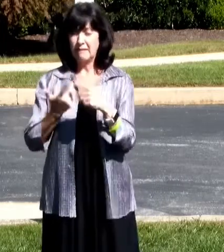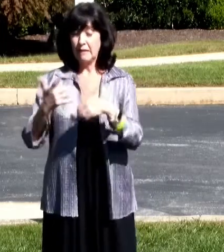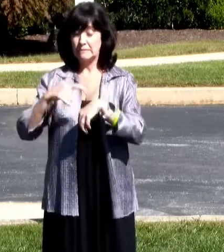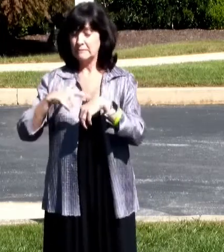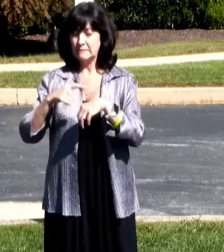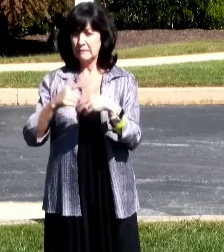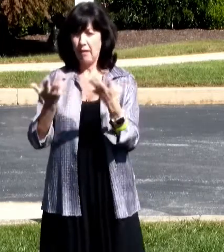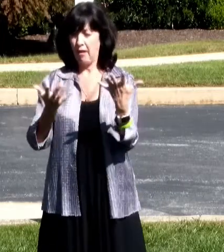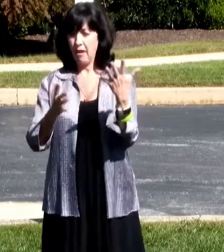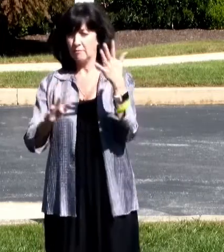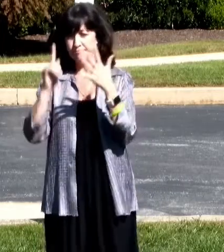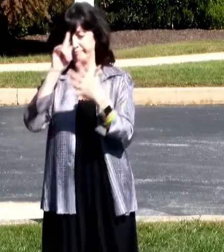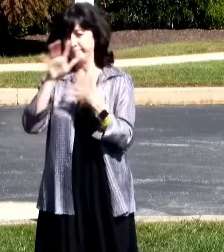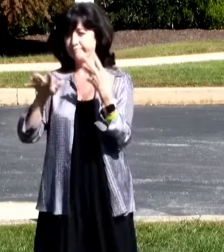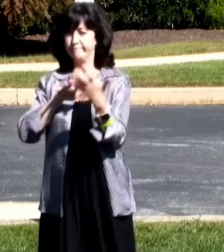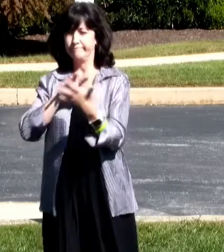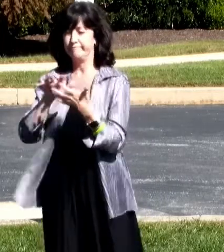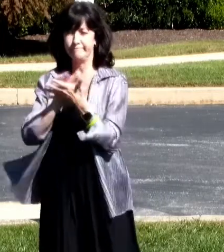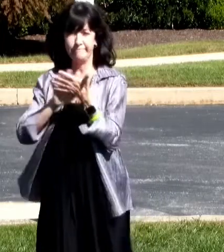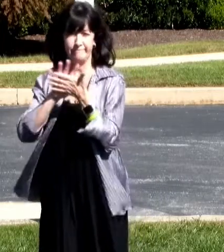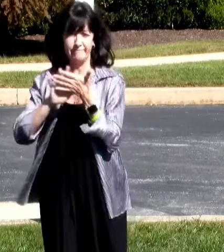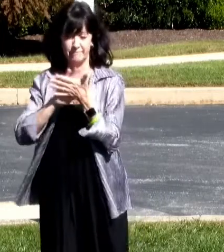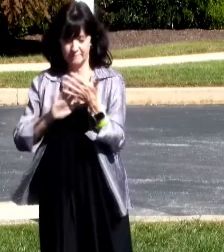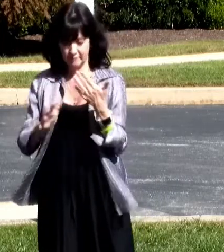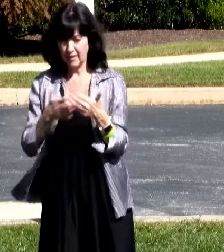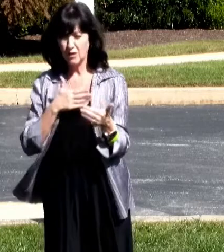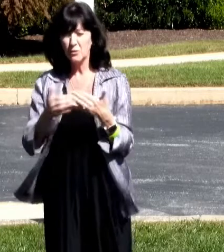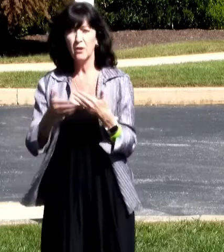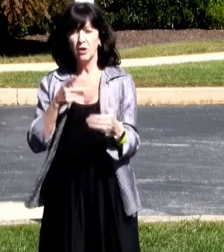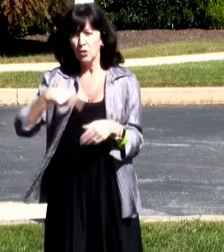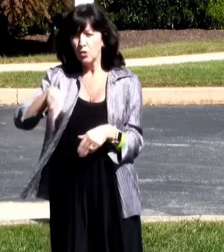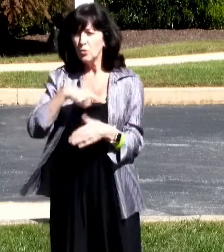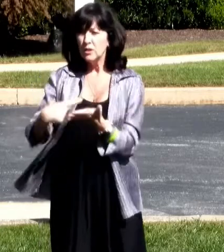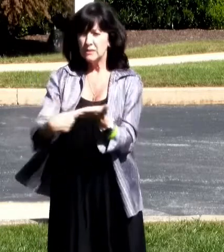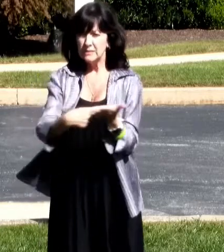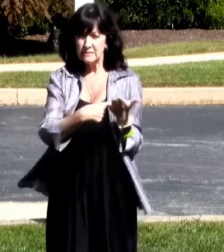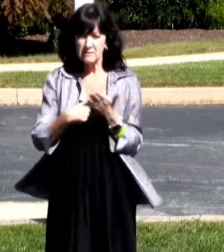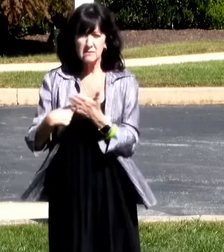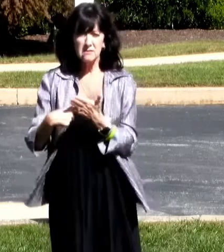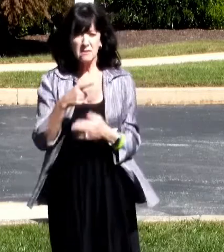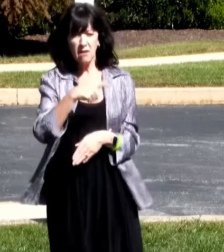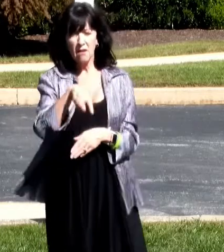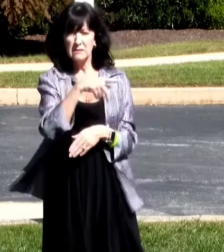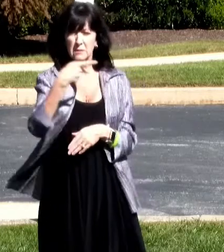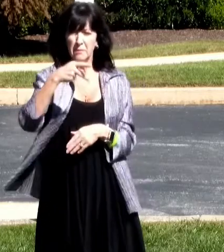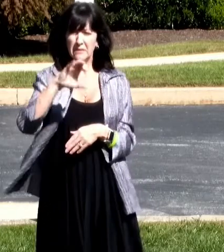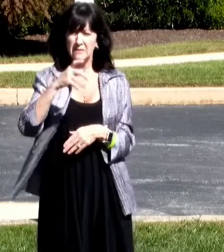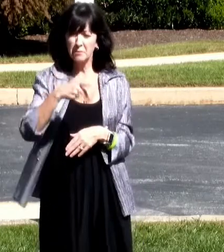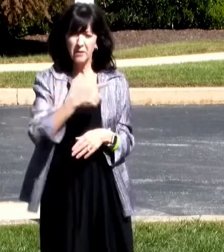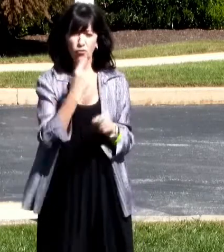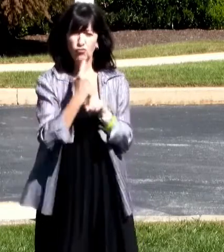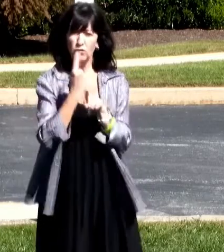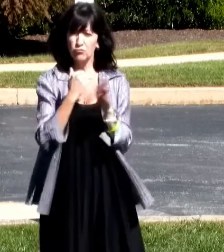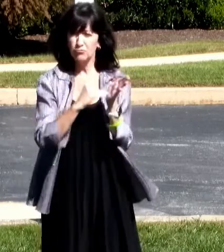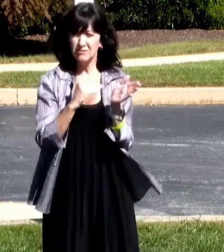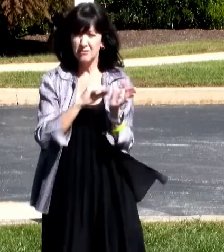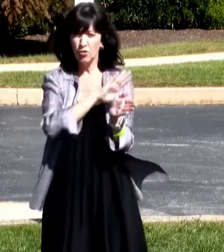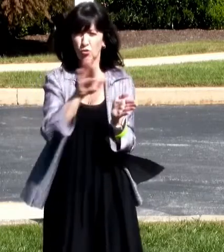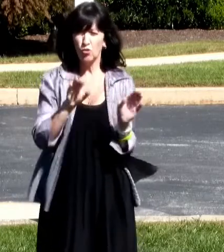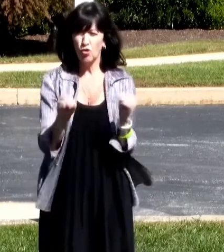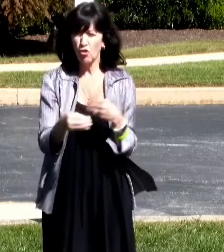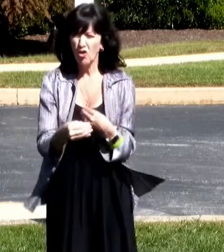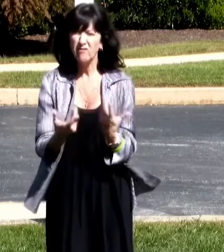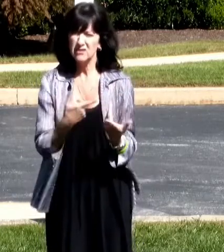of, you know, primary care was struggling. Practices were struggling. Access to it was declining. And all